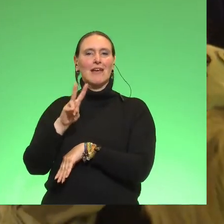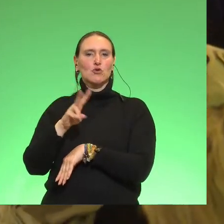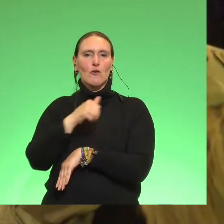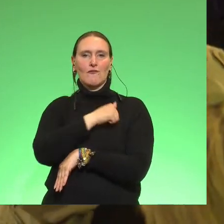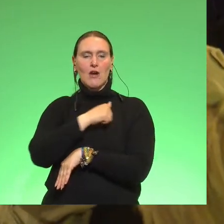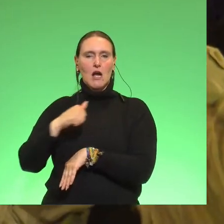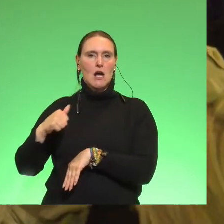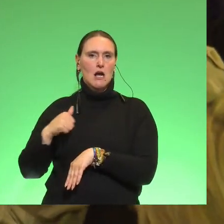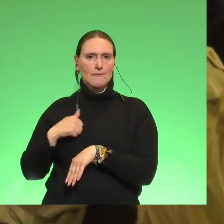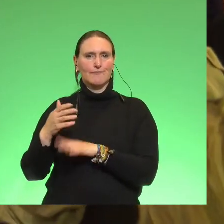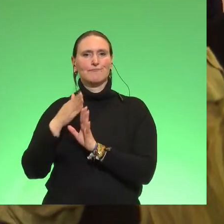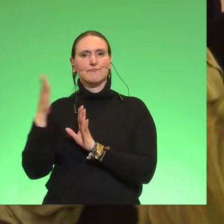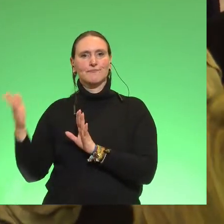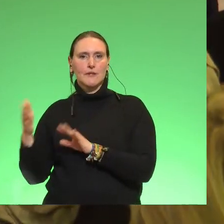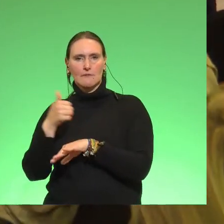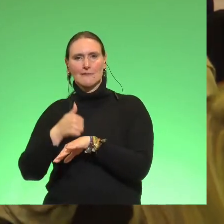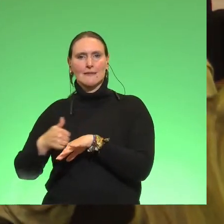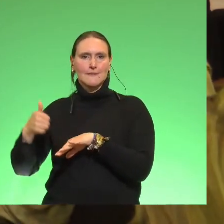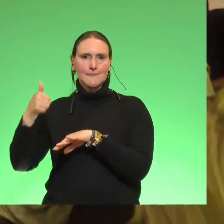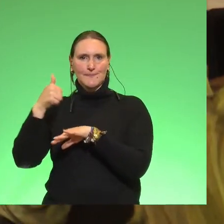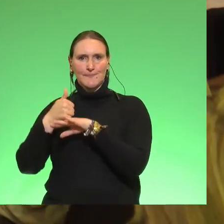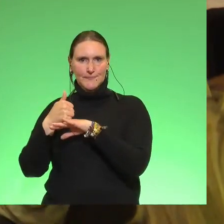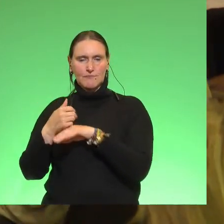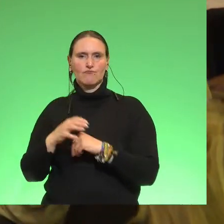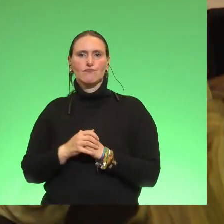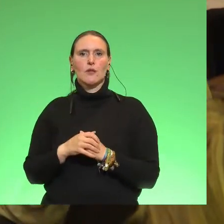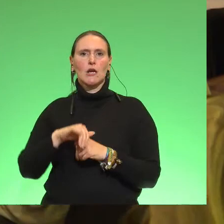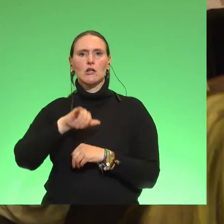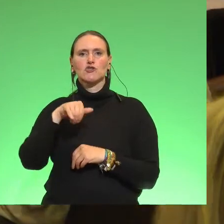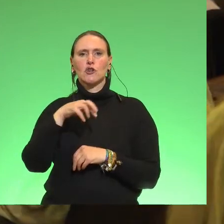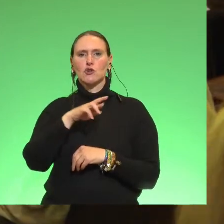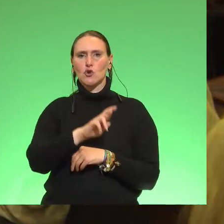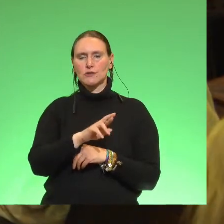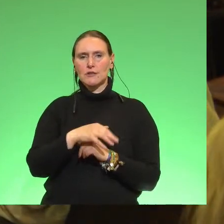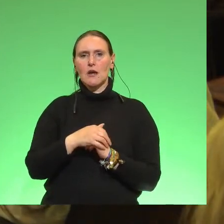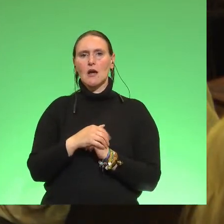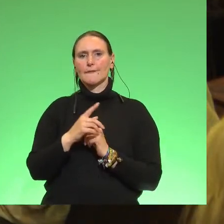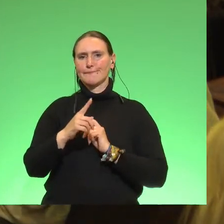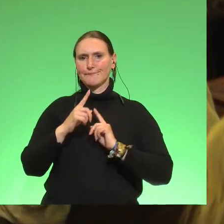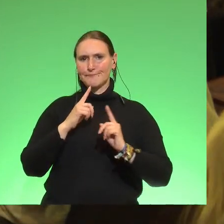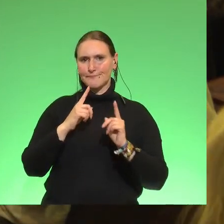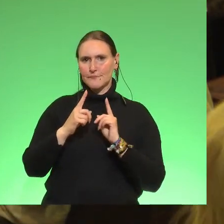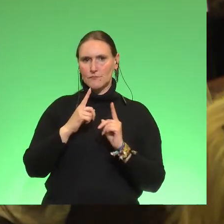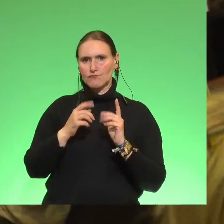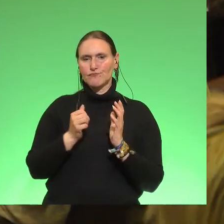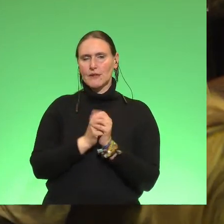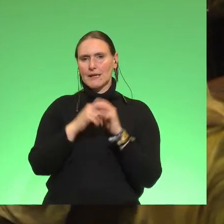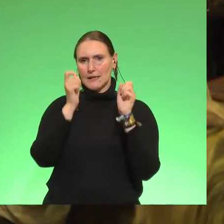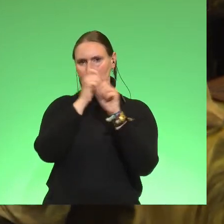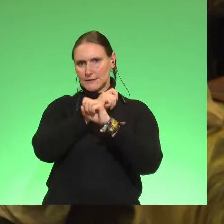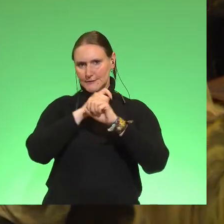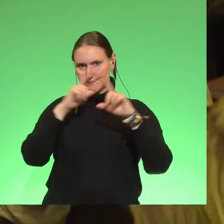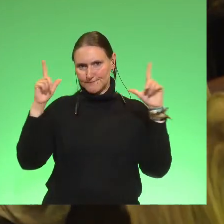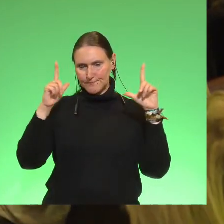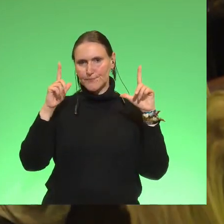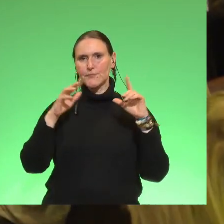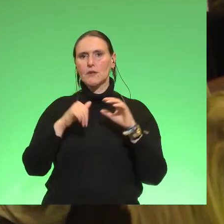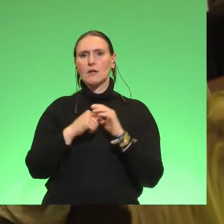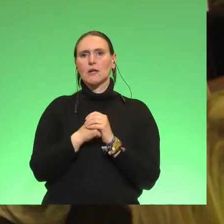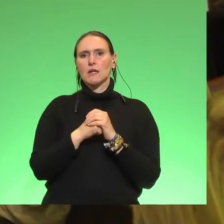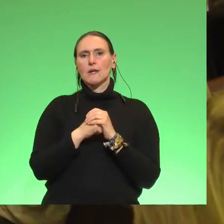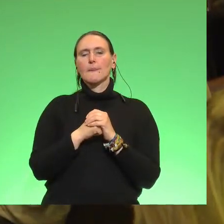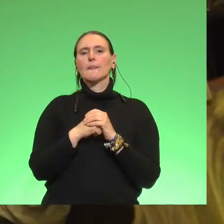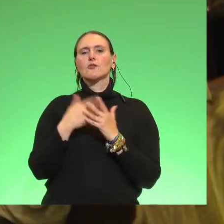Esche, director of Vanabo Museum. John Rosa will talk about the dangerous images and also the moral panic